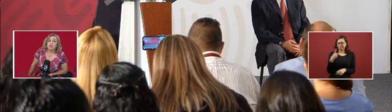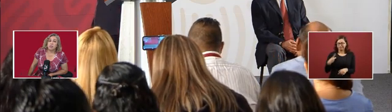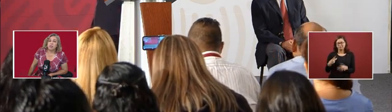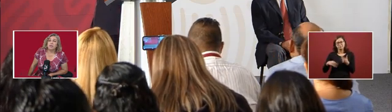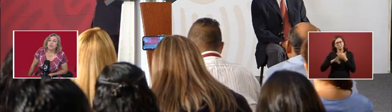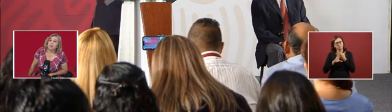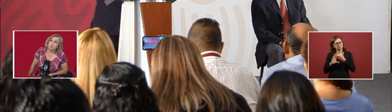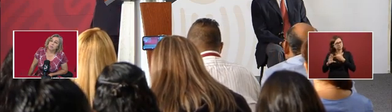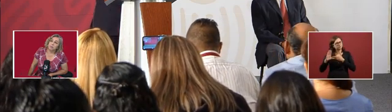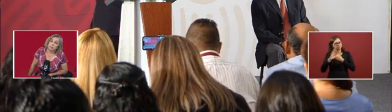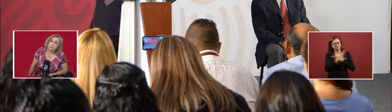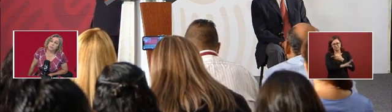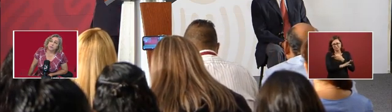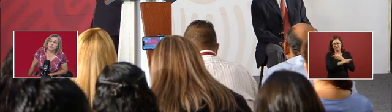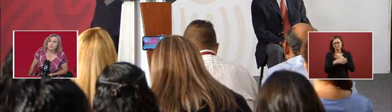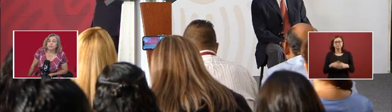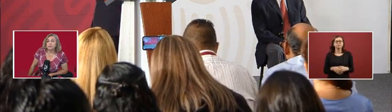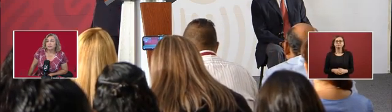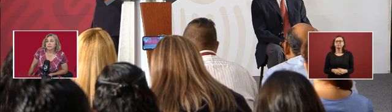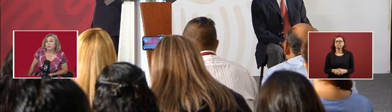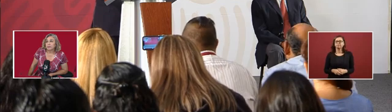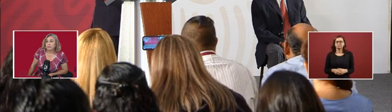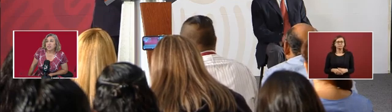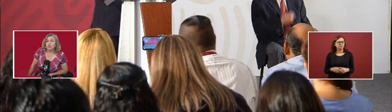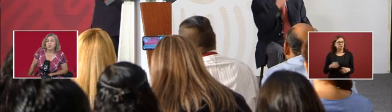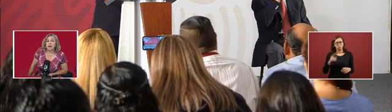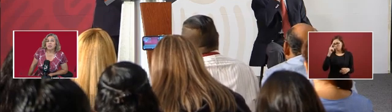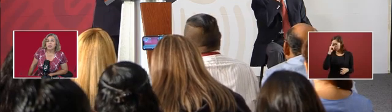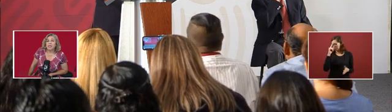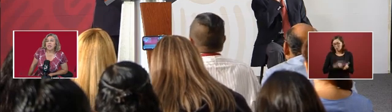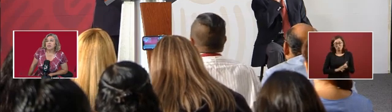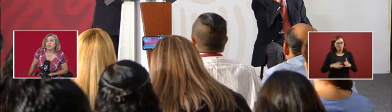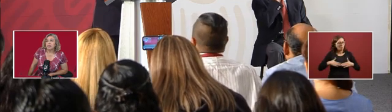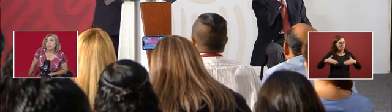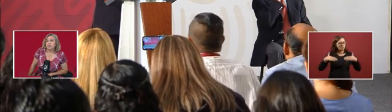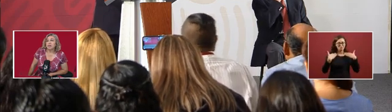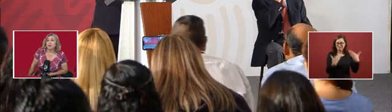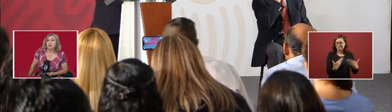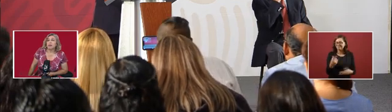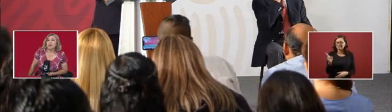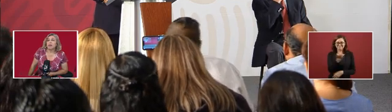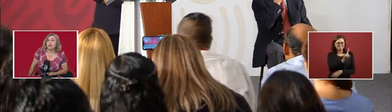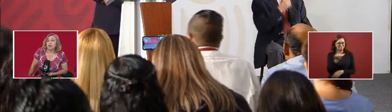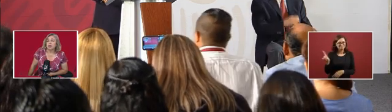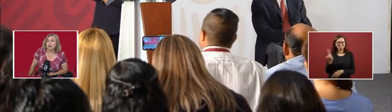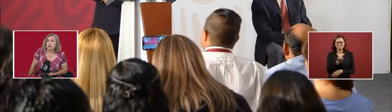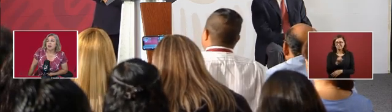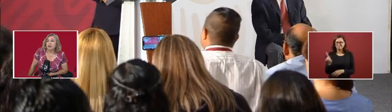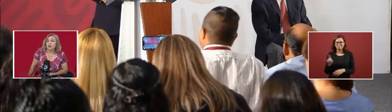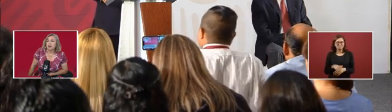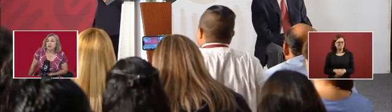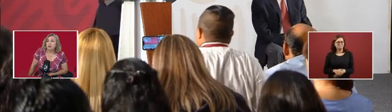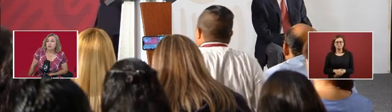ancianos, testimonies from elderly mayores people que han sido that defraudados, have been defrauded, desafortunadamente,